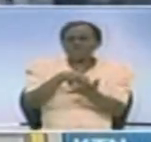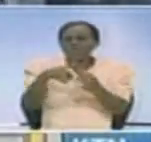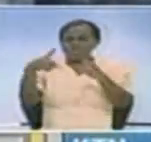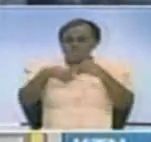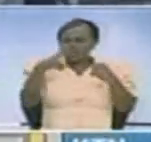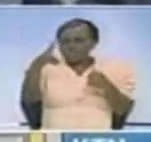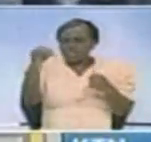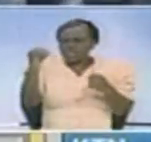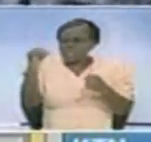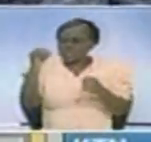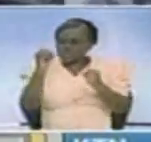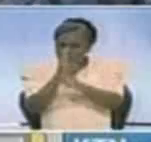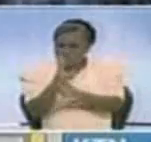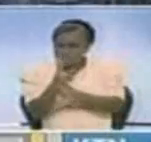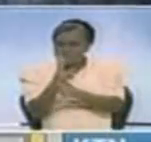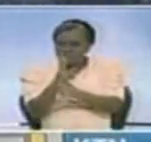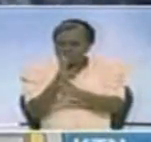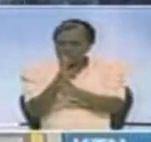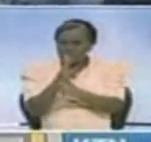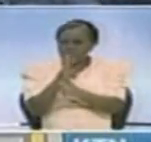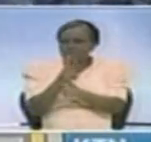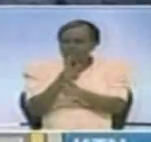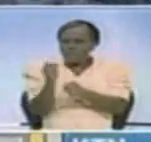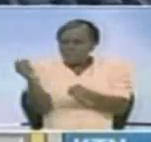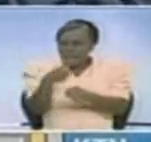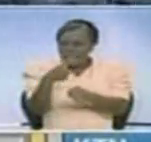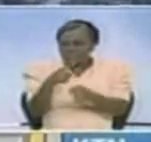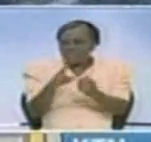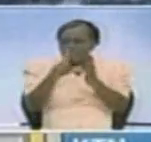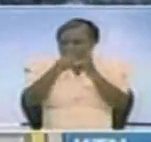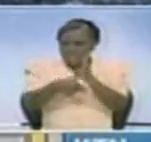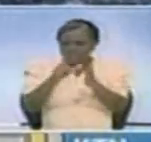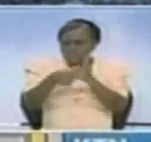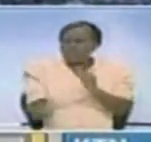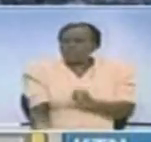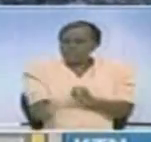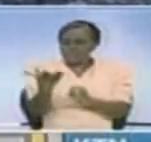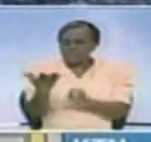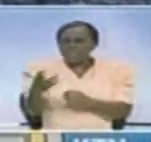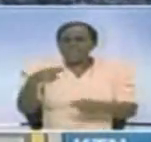June 2012, less than about a month after Asinan's expo was blown up,